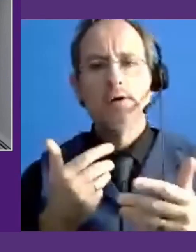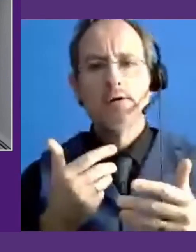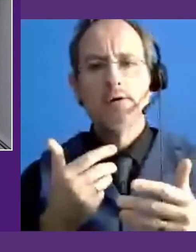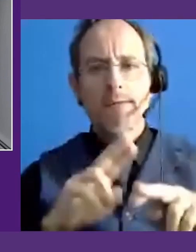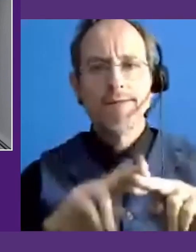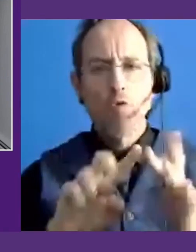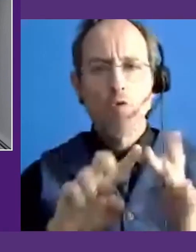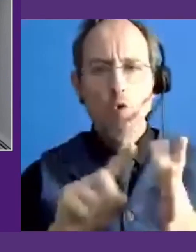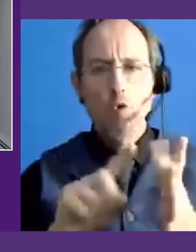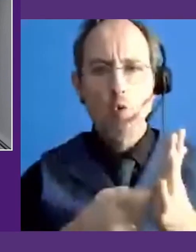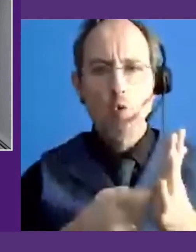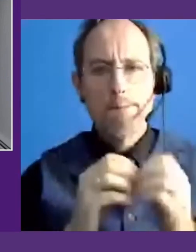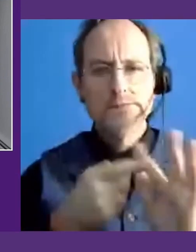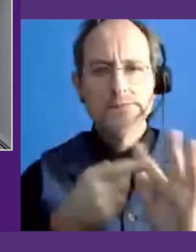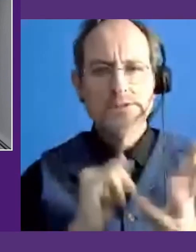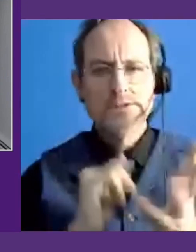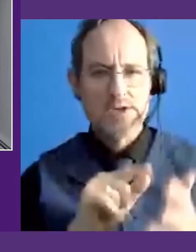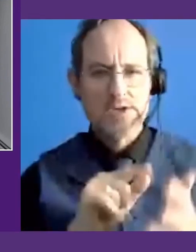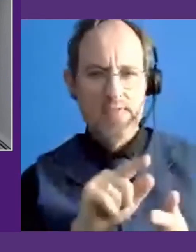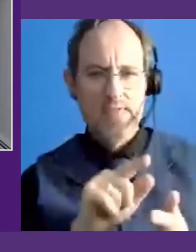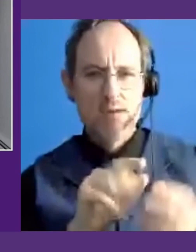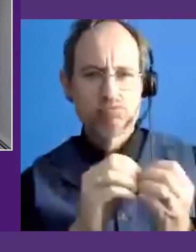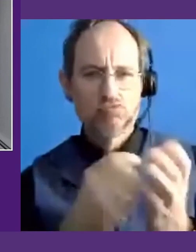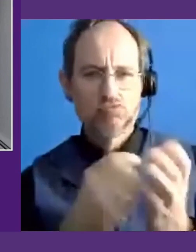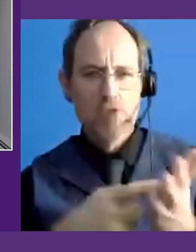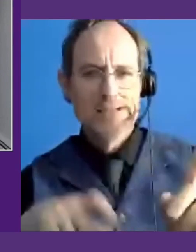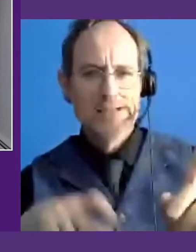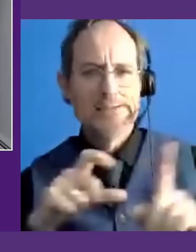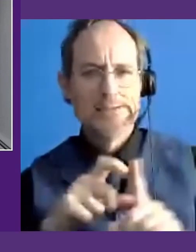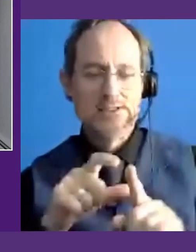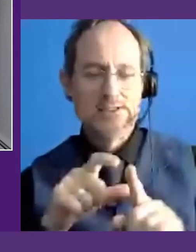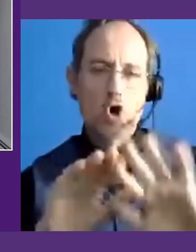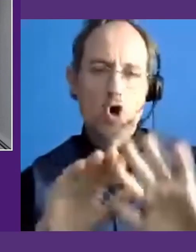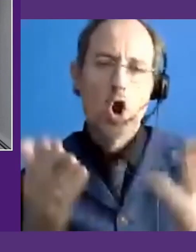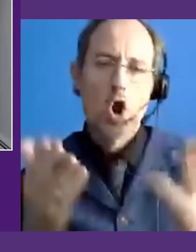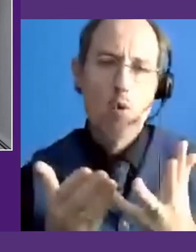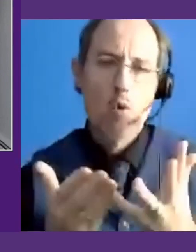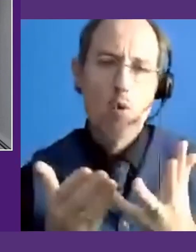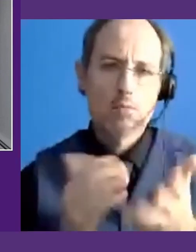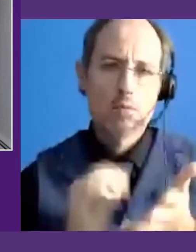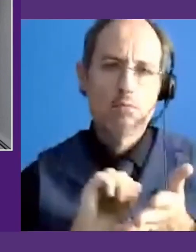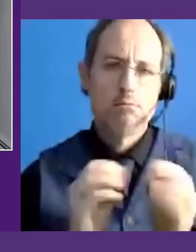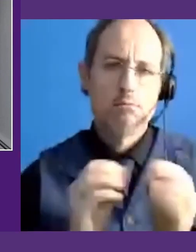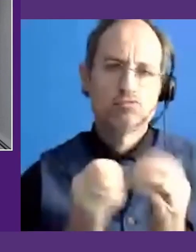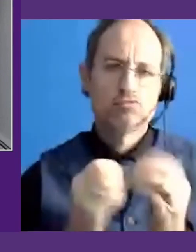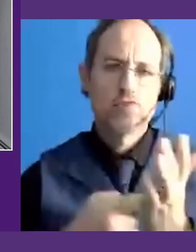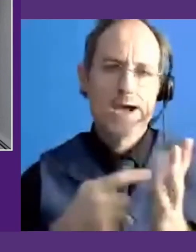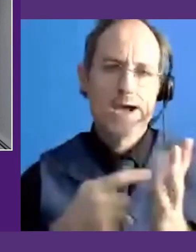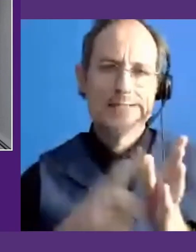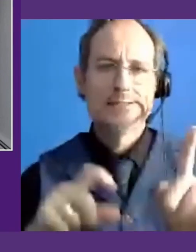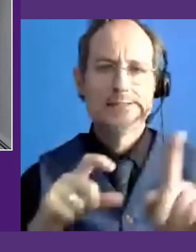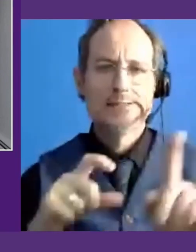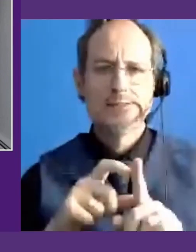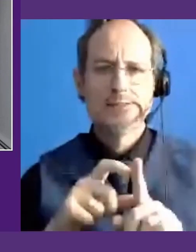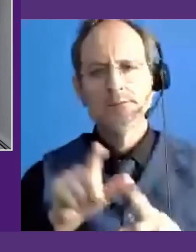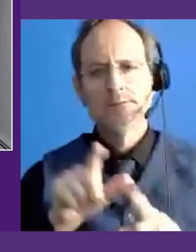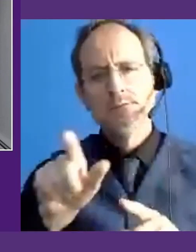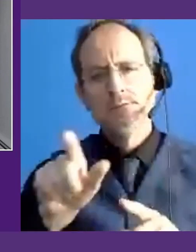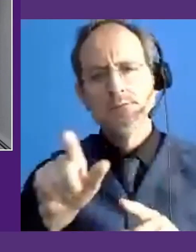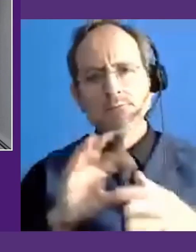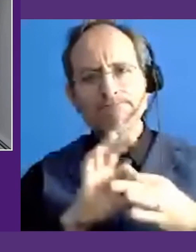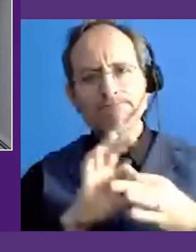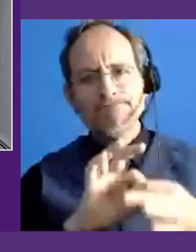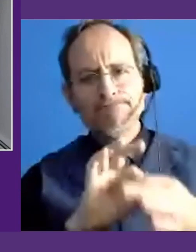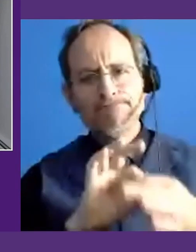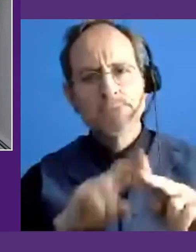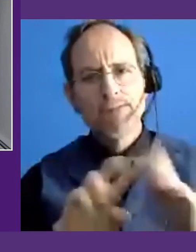global, brand. In terms of working with them, what sort of barriers do you think they either perceived or still